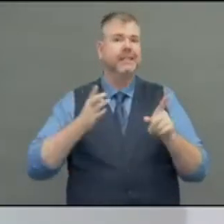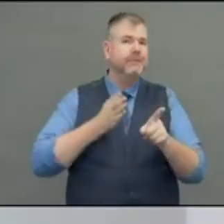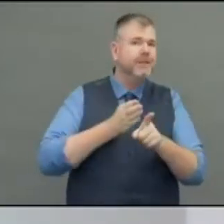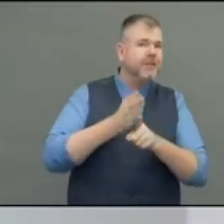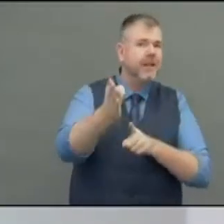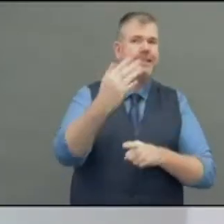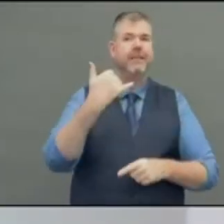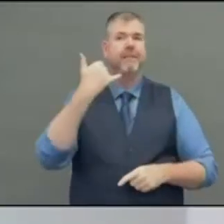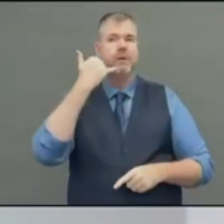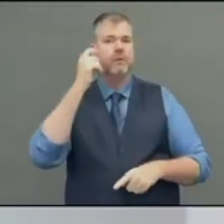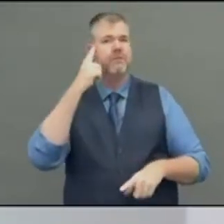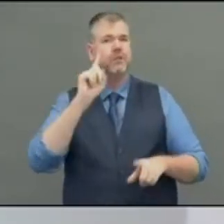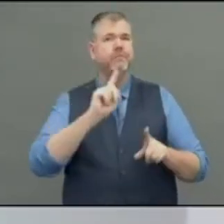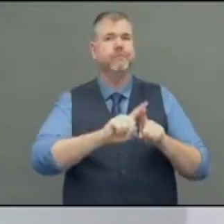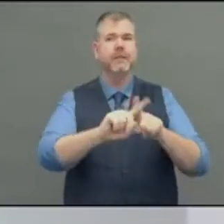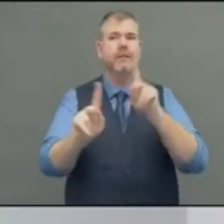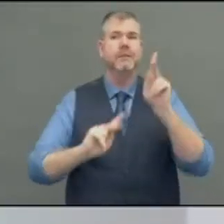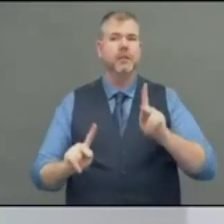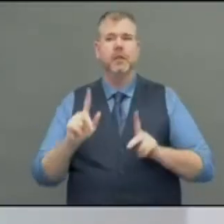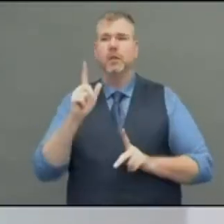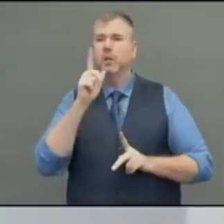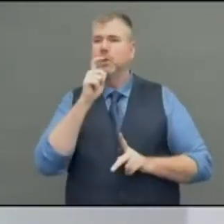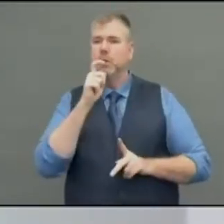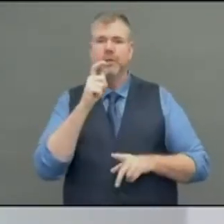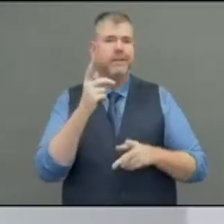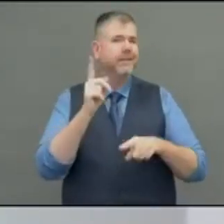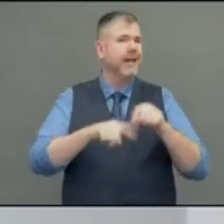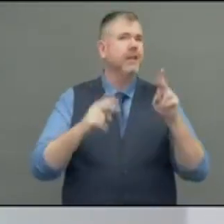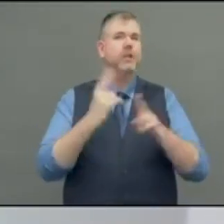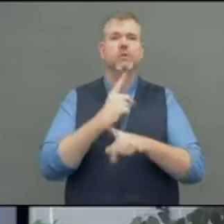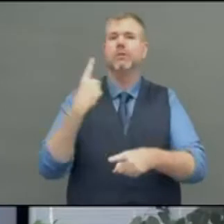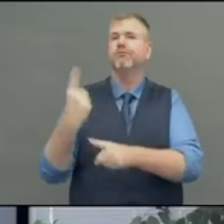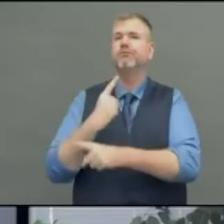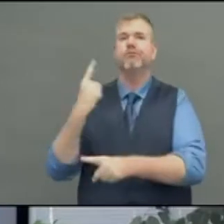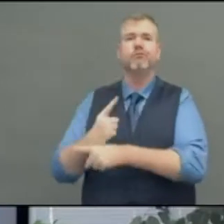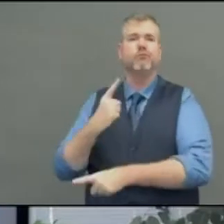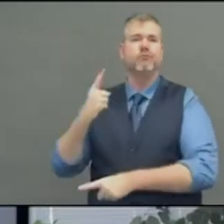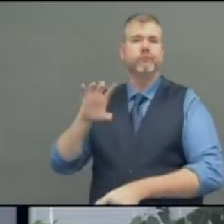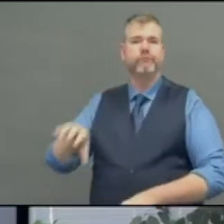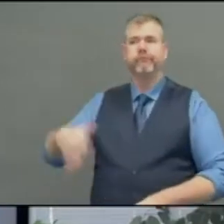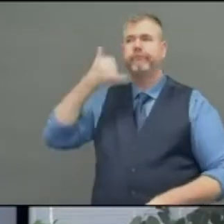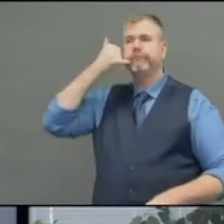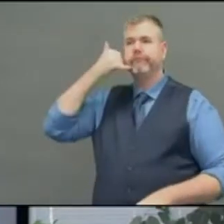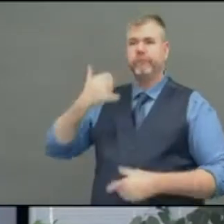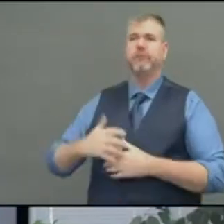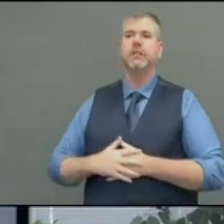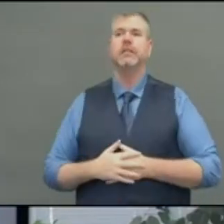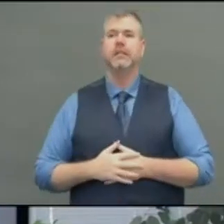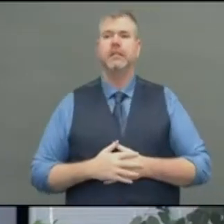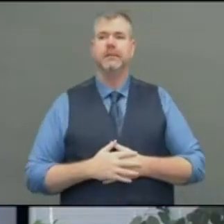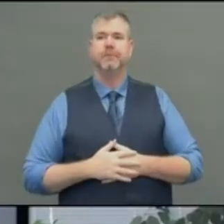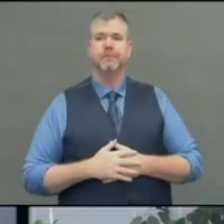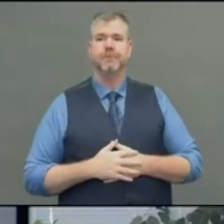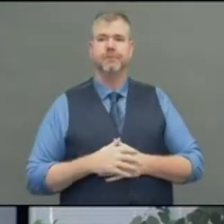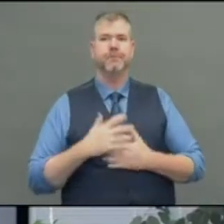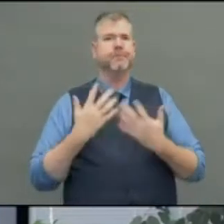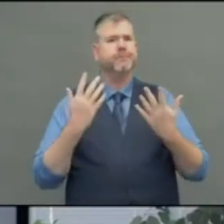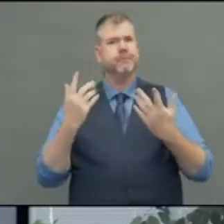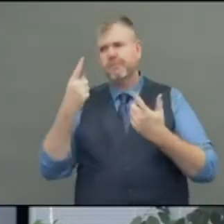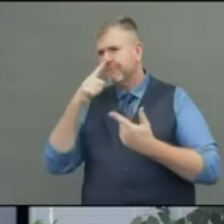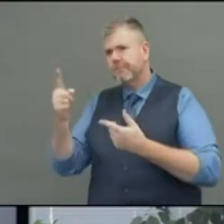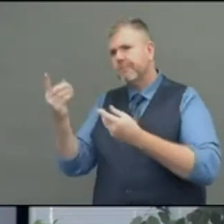standard telephone. Awesome. So talk to us about the importance of being a partner during Binational Health